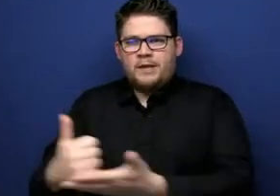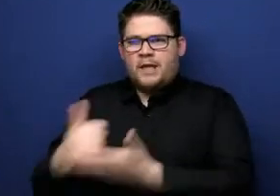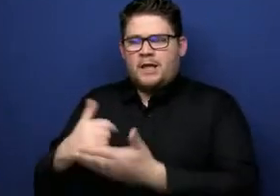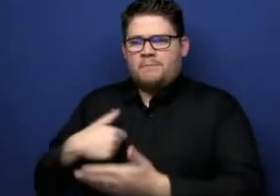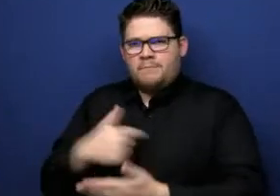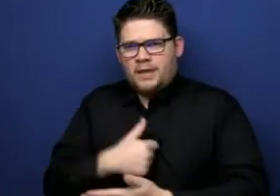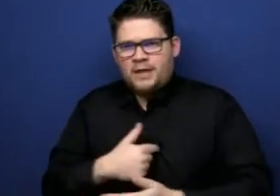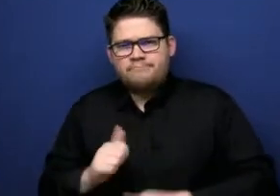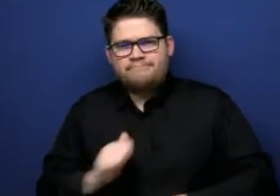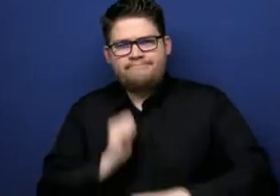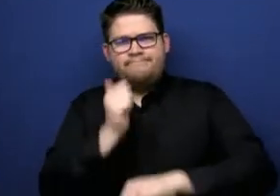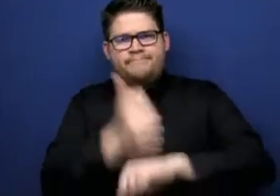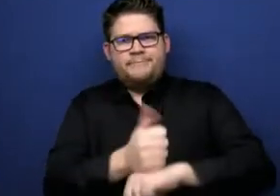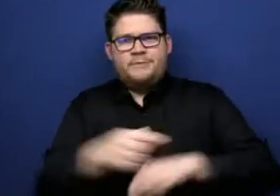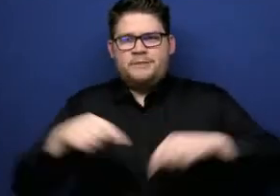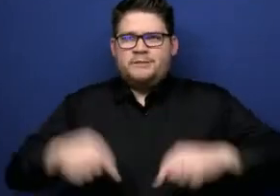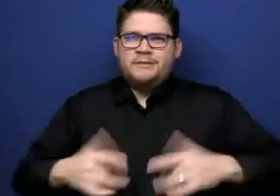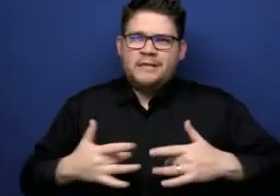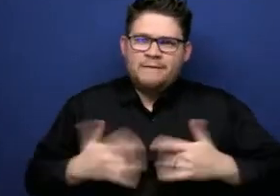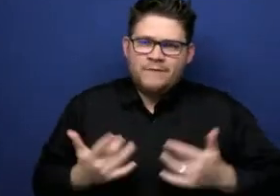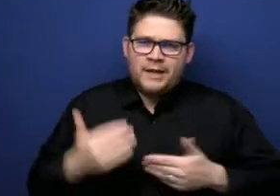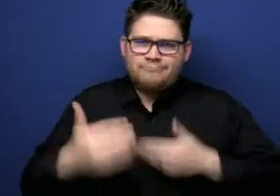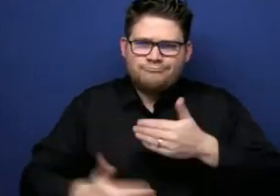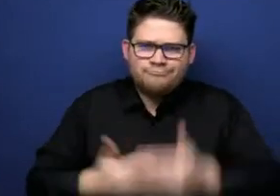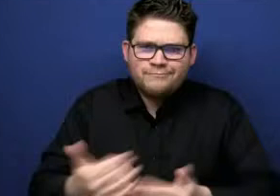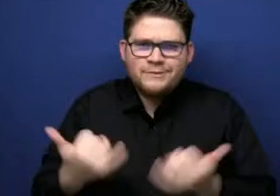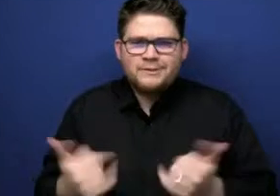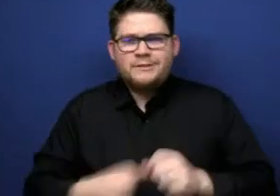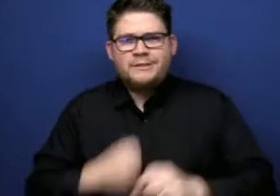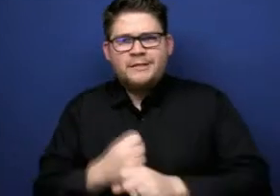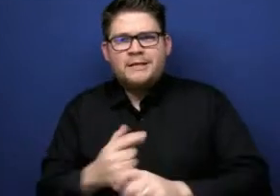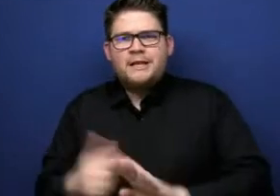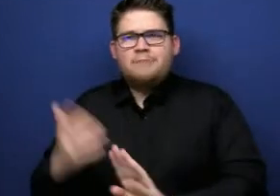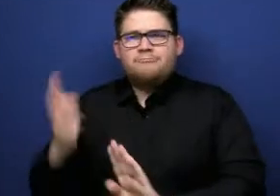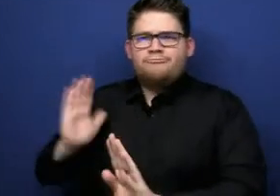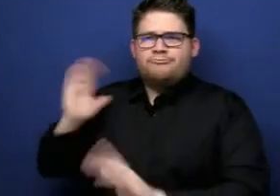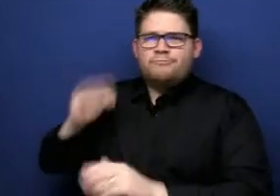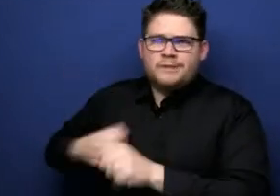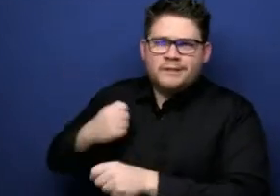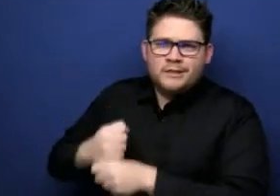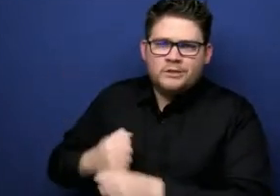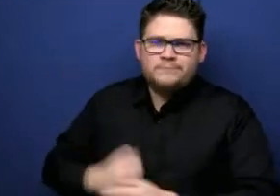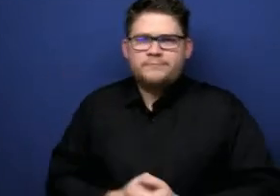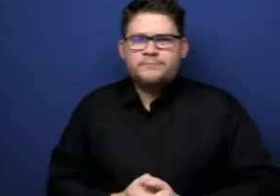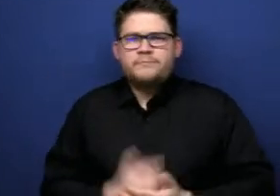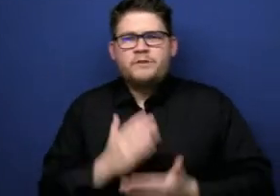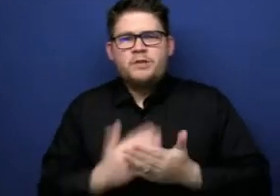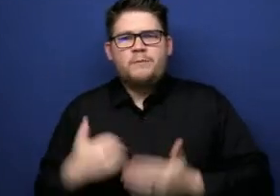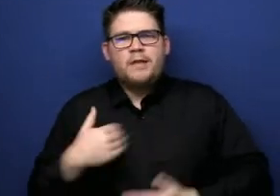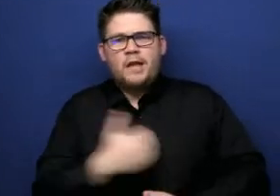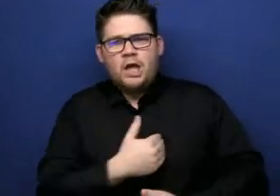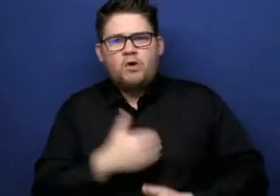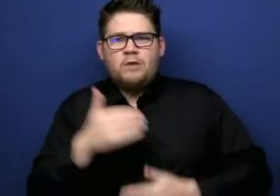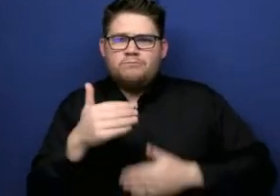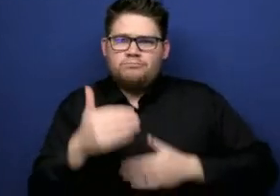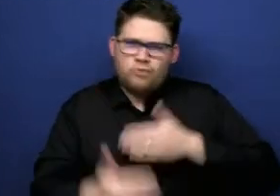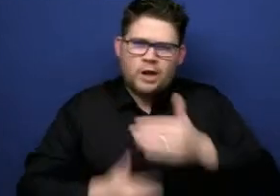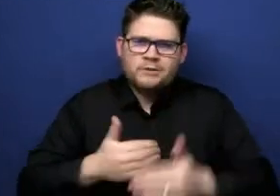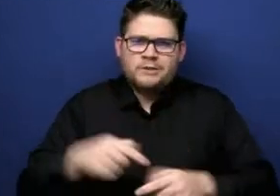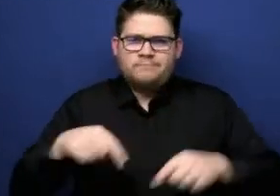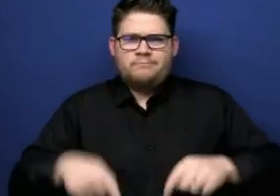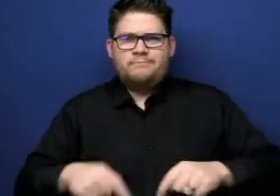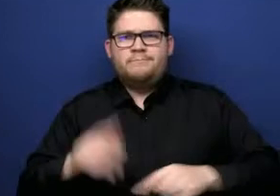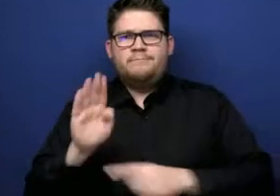in previous years to make it part of the institution of the Legislative Assembly here in the province of British Columbia. On Yom HaShoah,